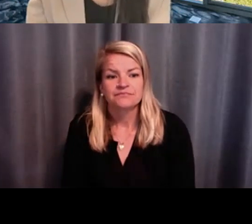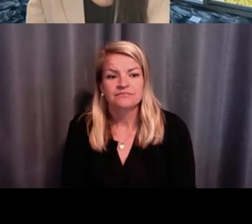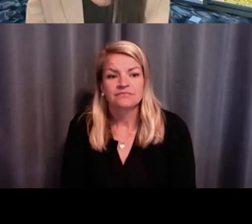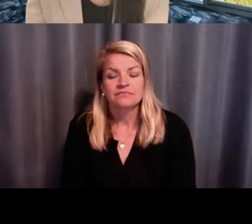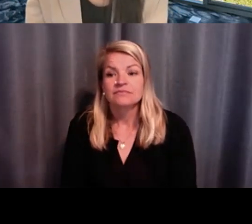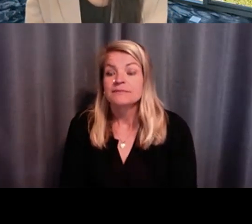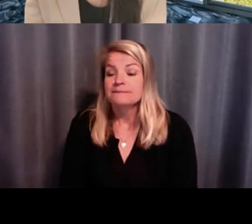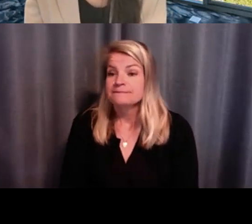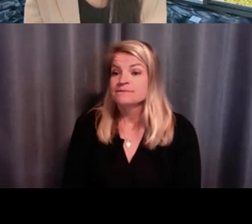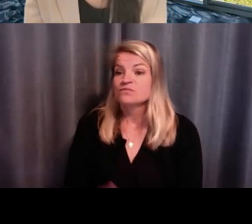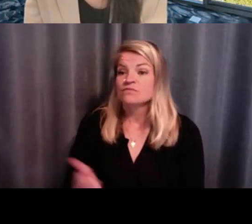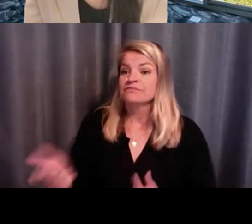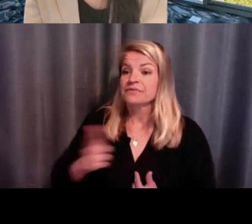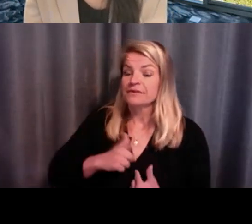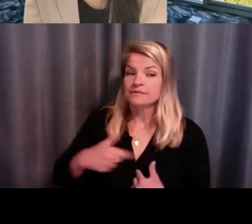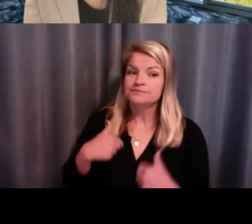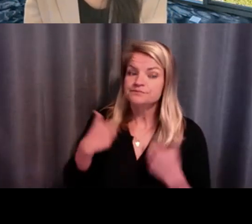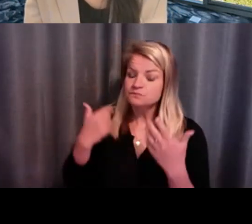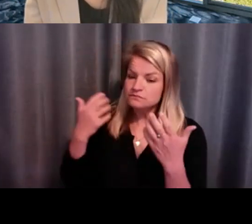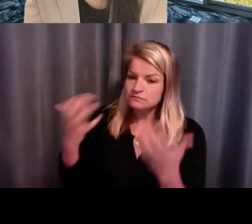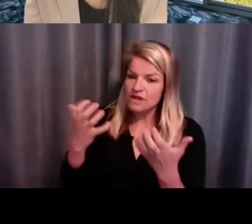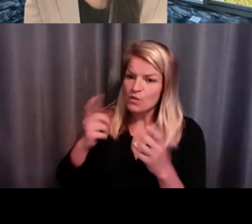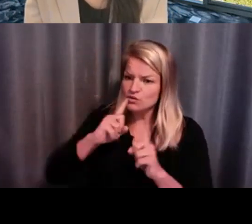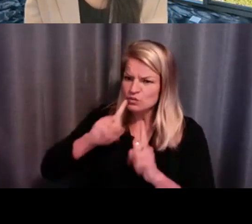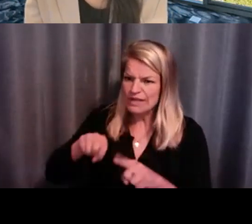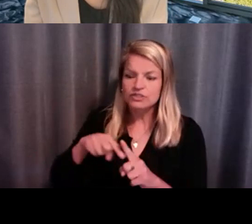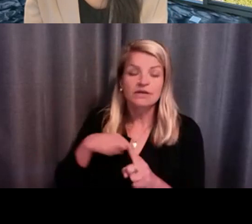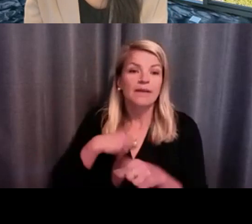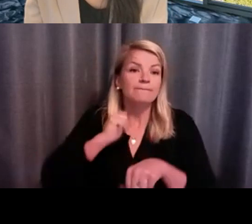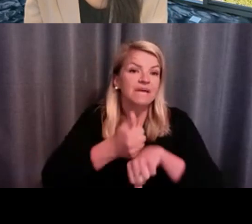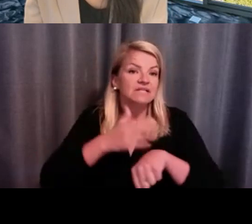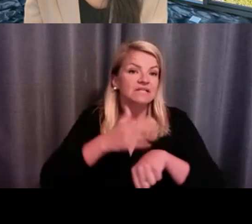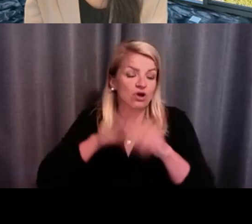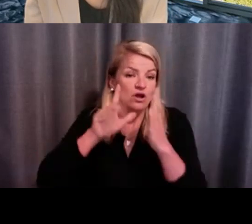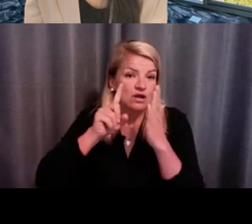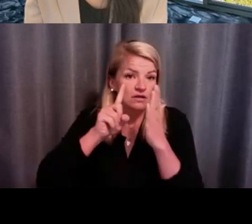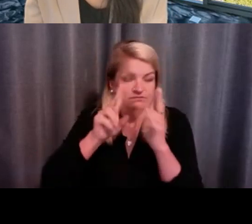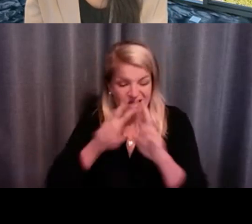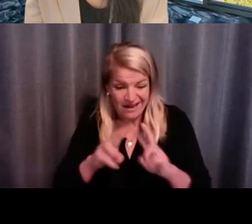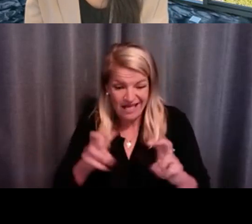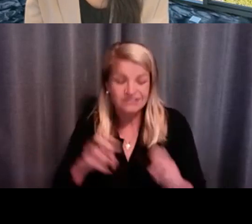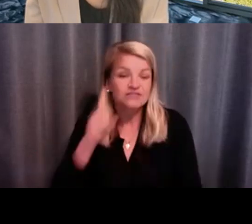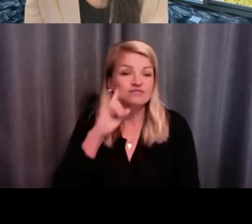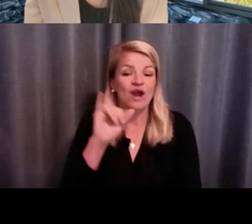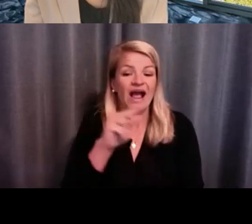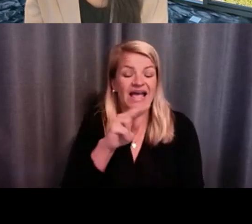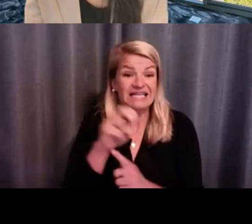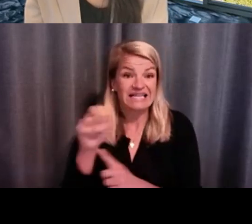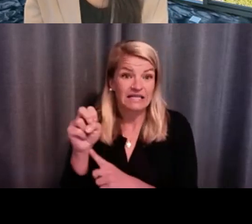I want to say that based on our analysis of the INEE